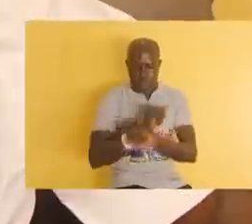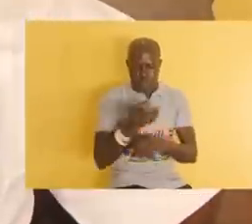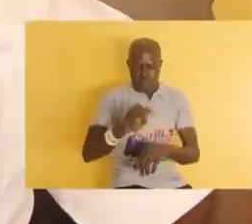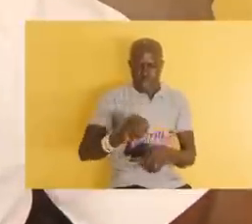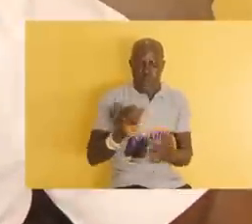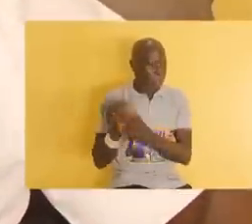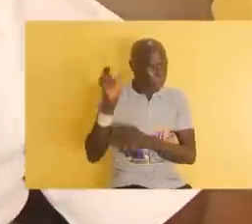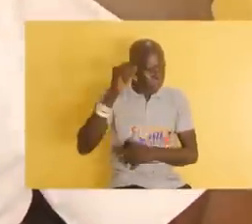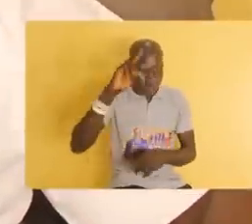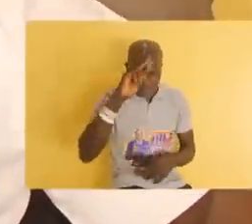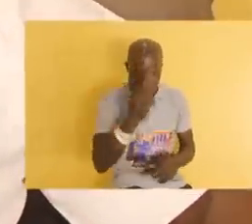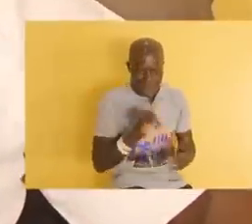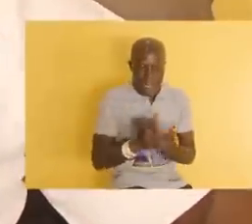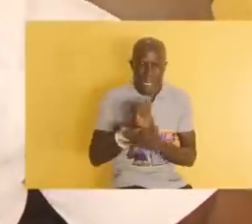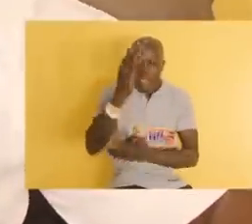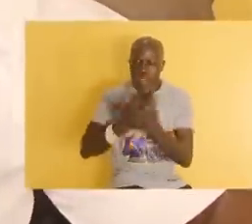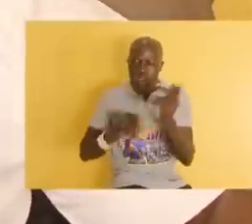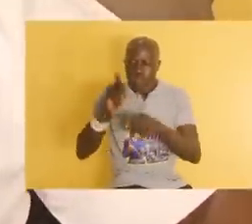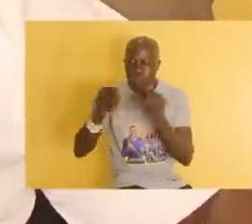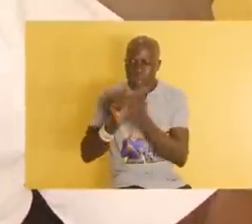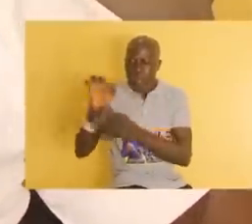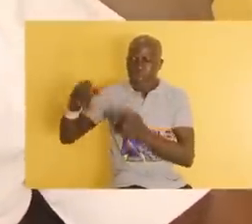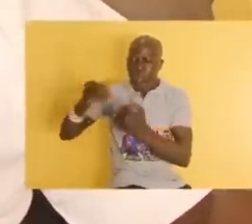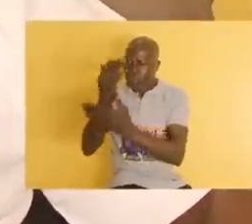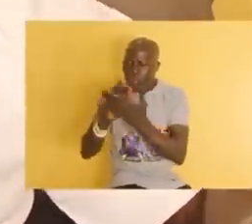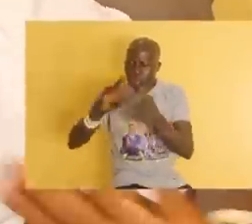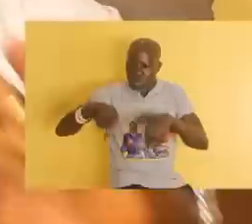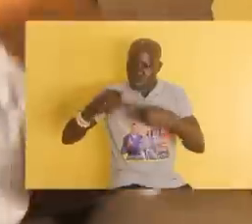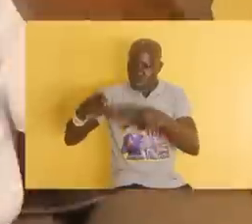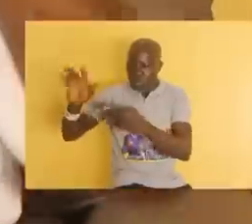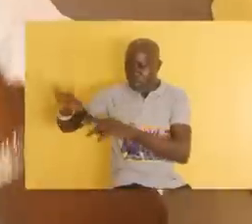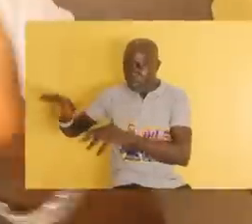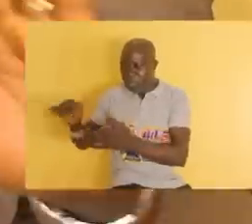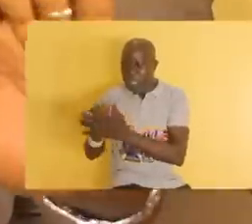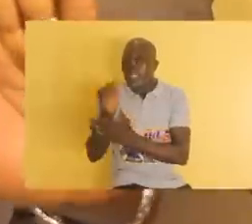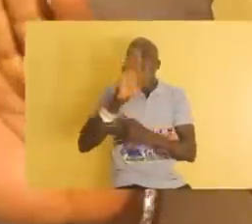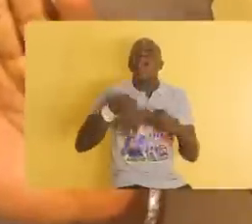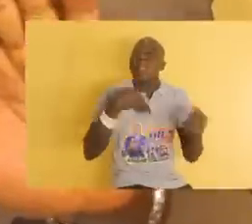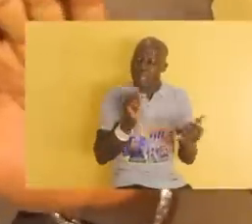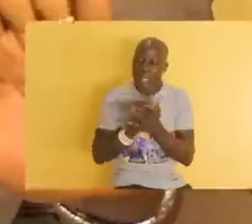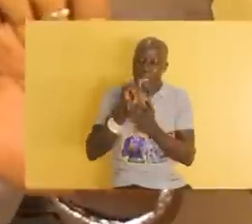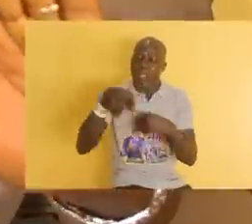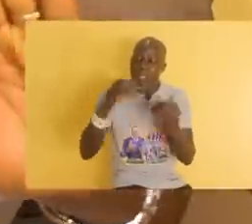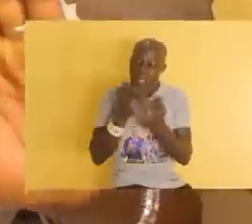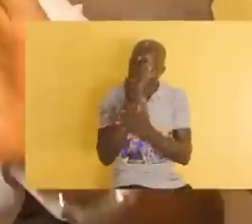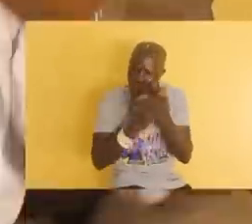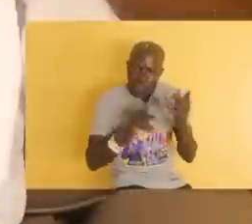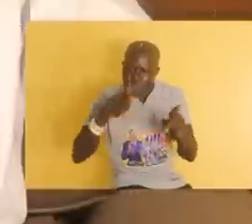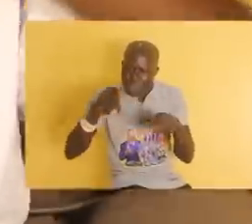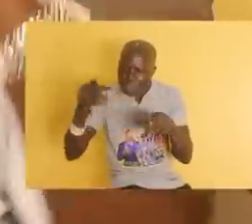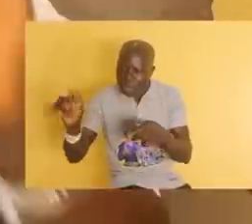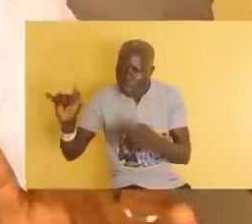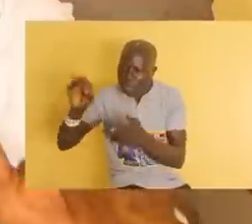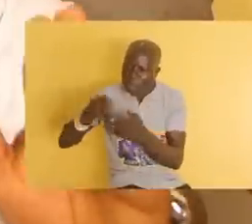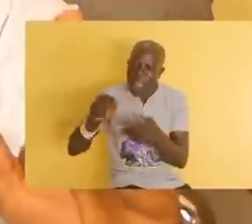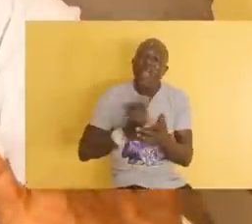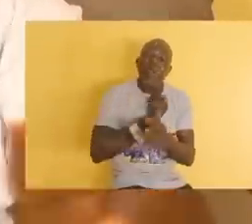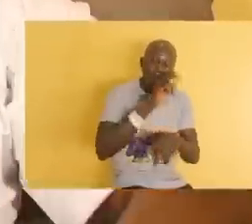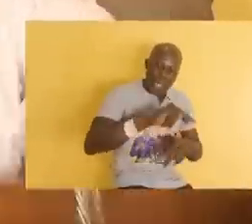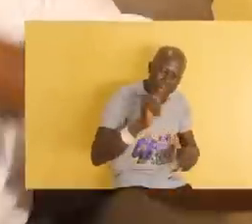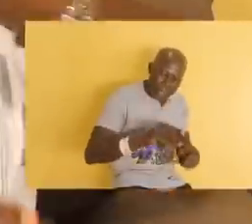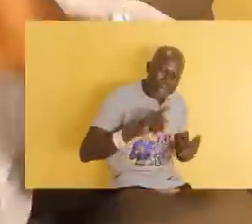uphold them. Ebba mesa. Listen, sir. I want to come. There are some glorious children. Woman suffer and won't do a man. I do tell precious children that what they need is that